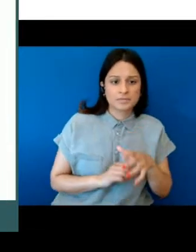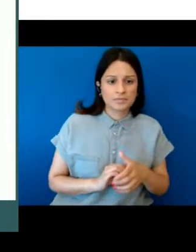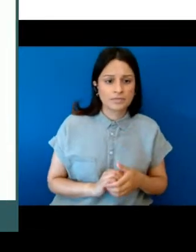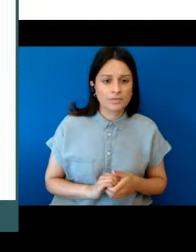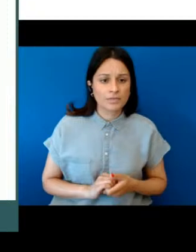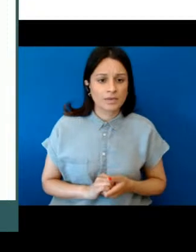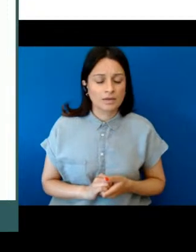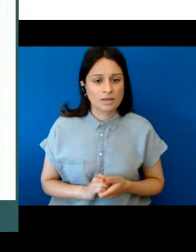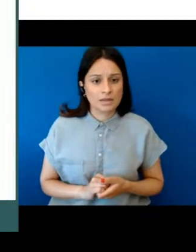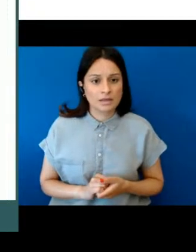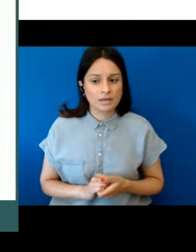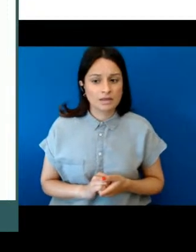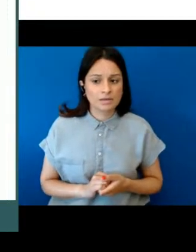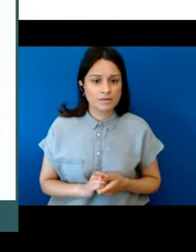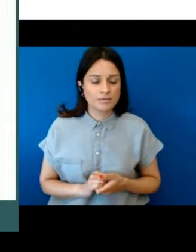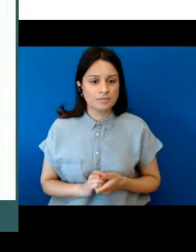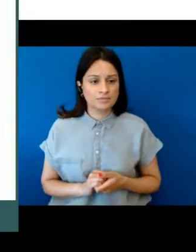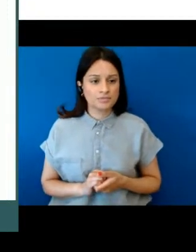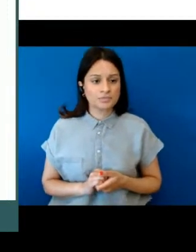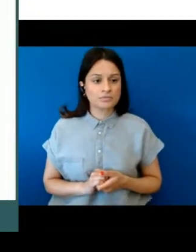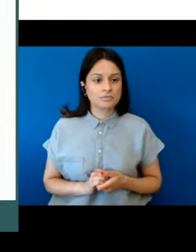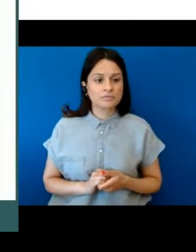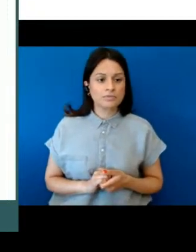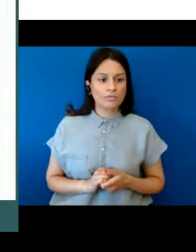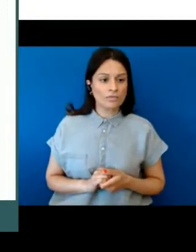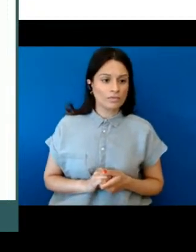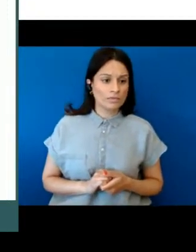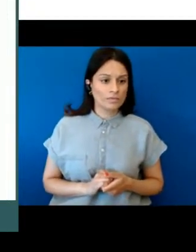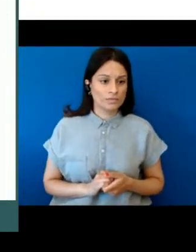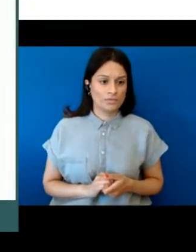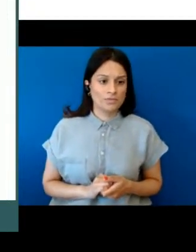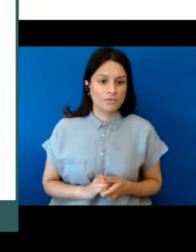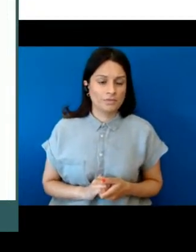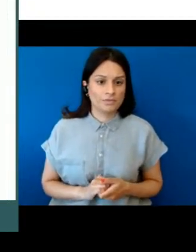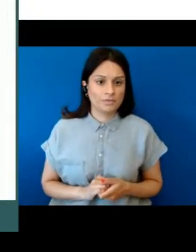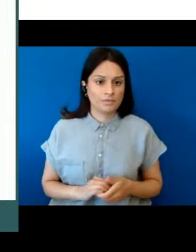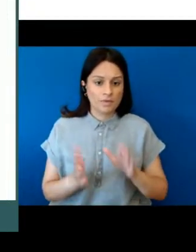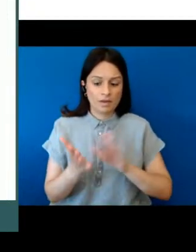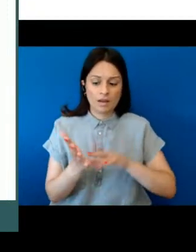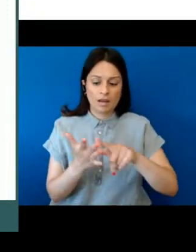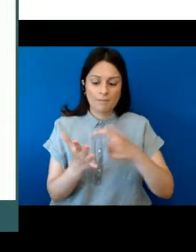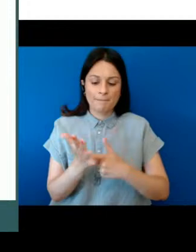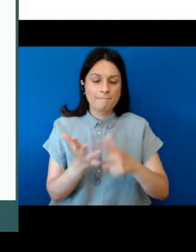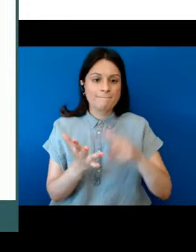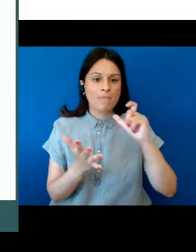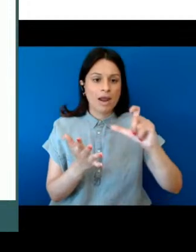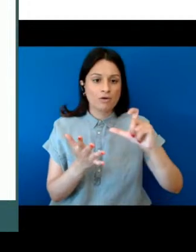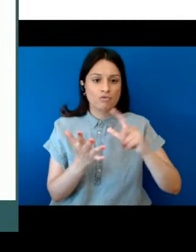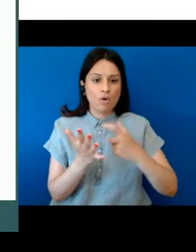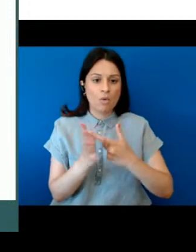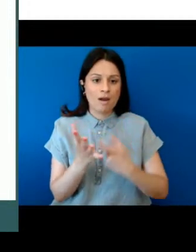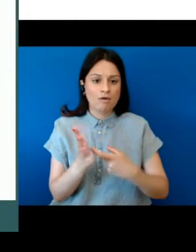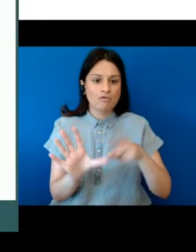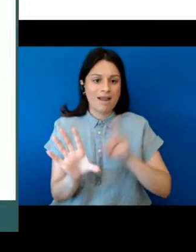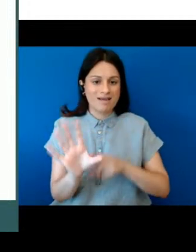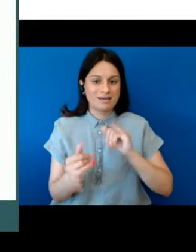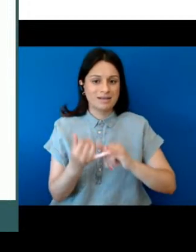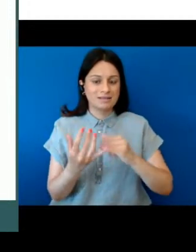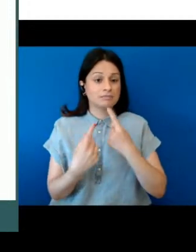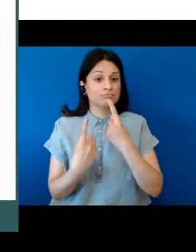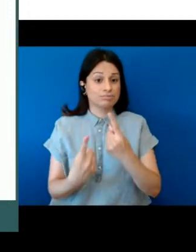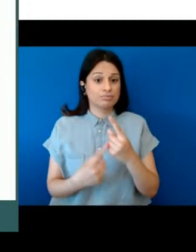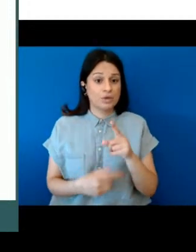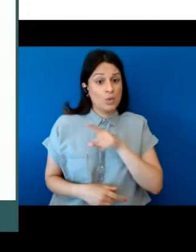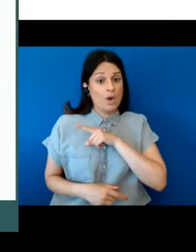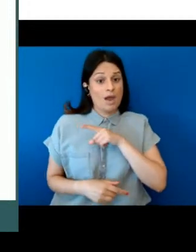So then we move on to microarrays, which I'm going to mention because these are, and